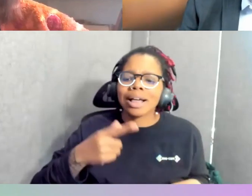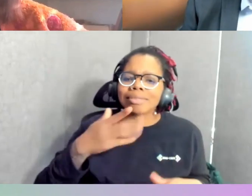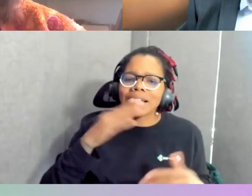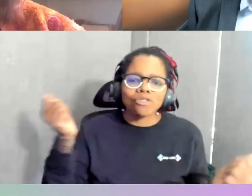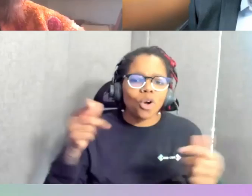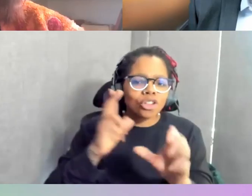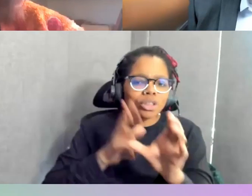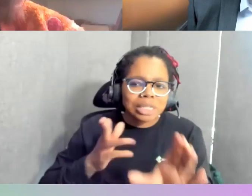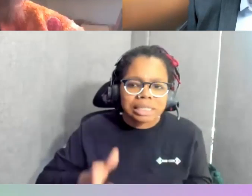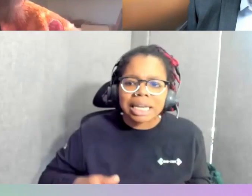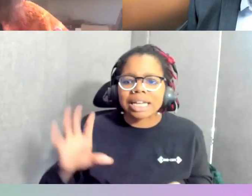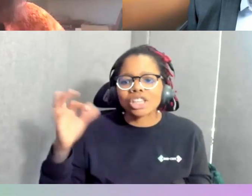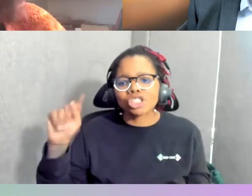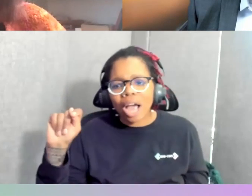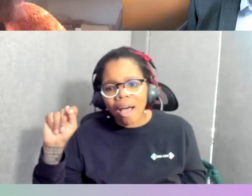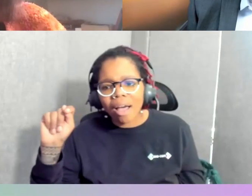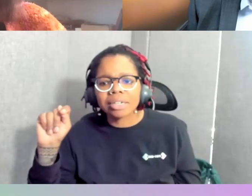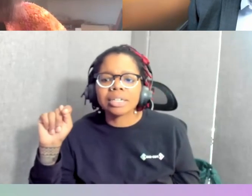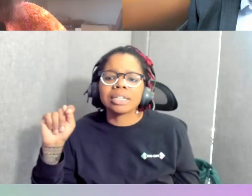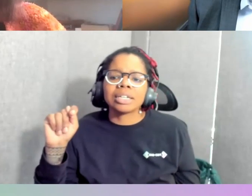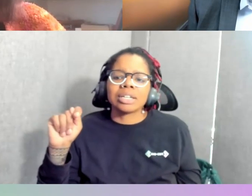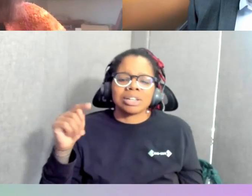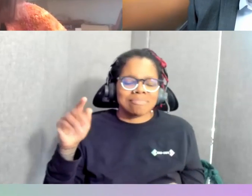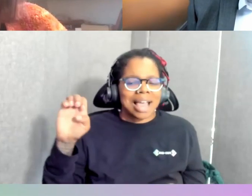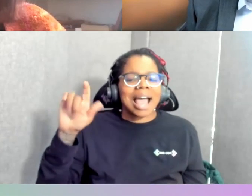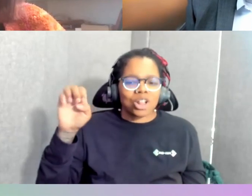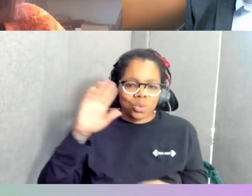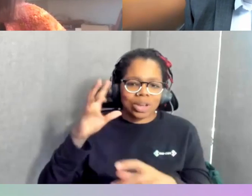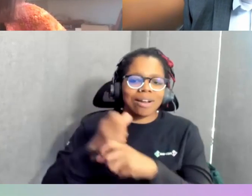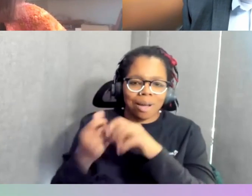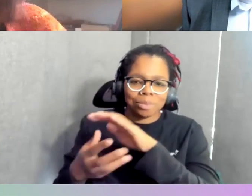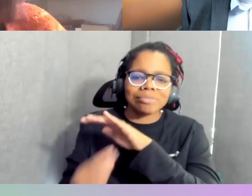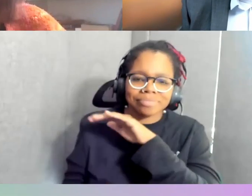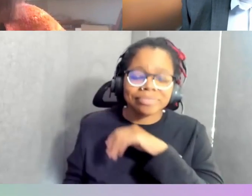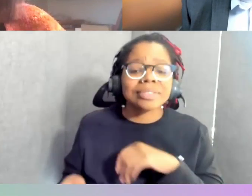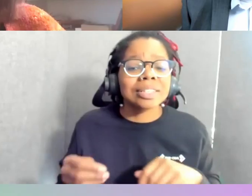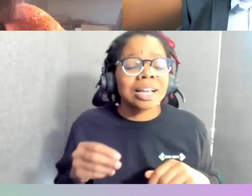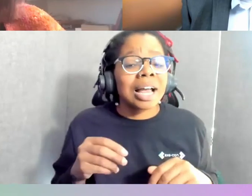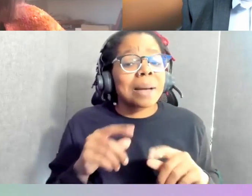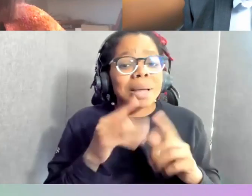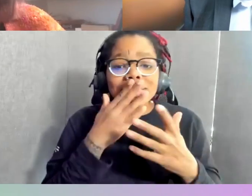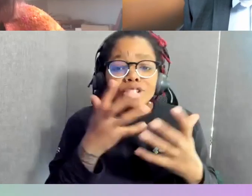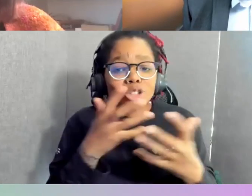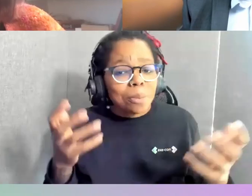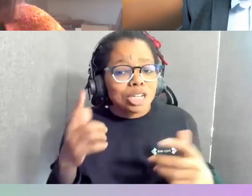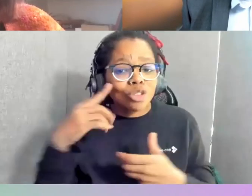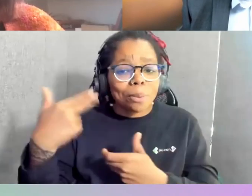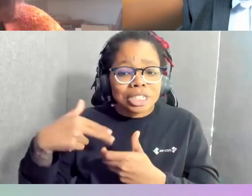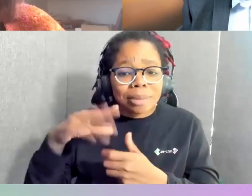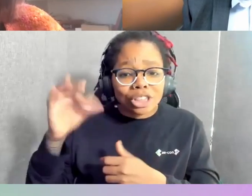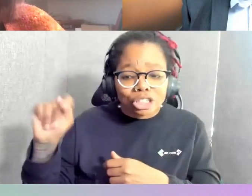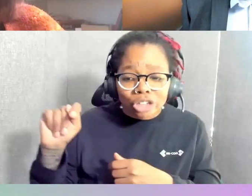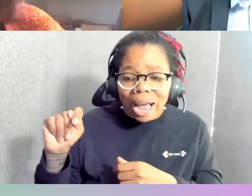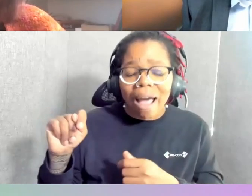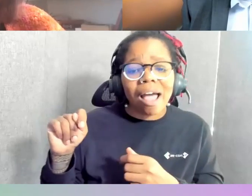the participants, the chat. Again, Elle will get a copy of that too, but thank you for your participation in the chat and